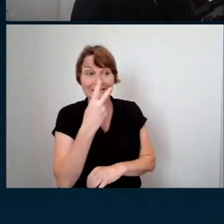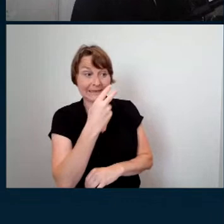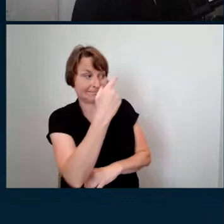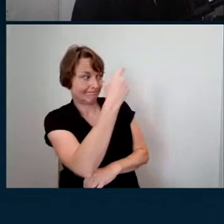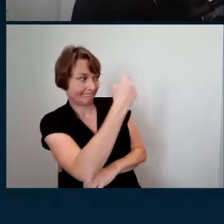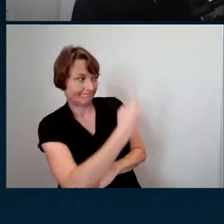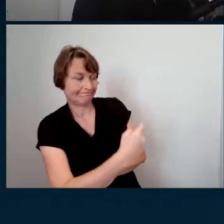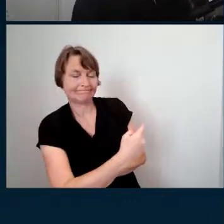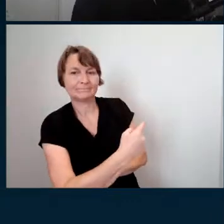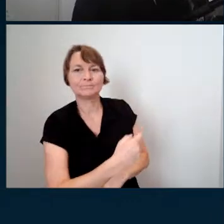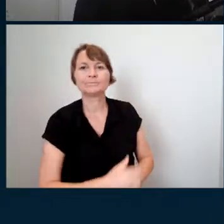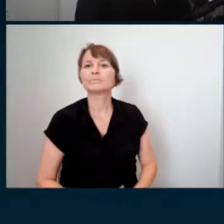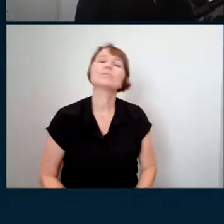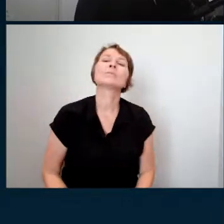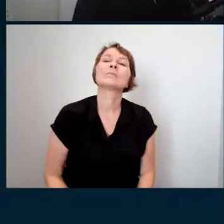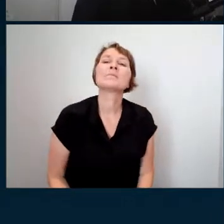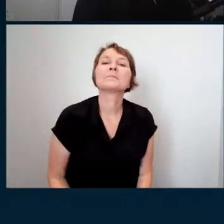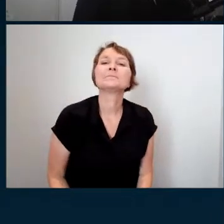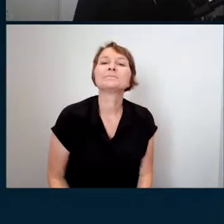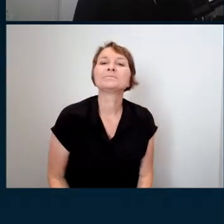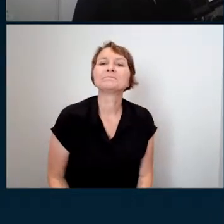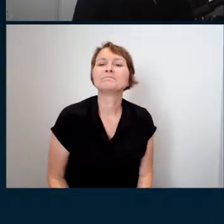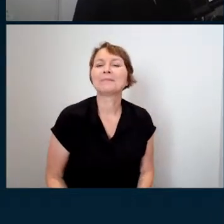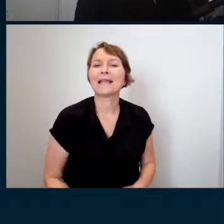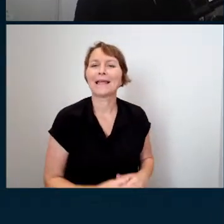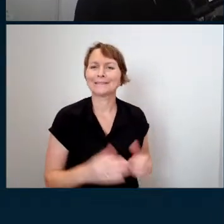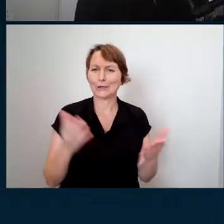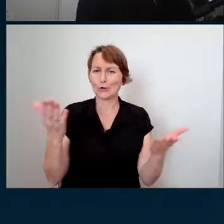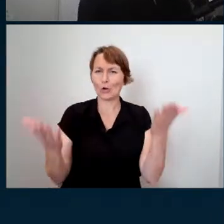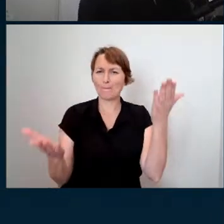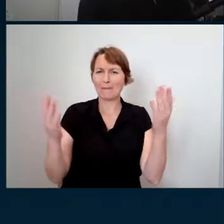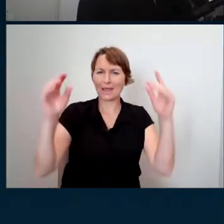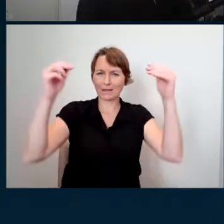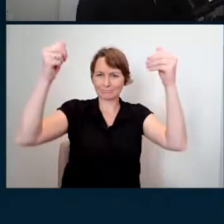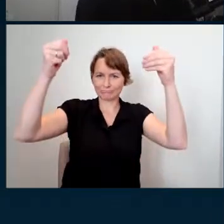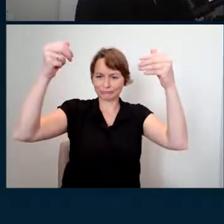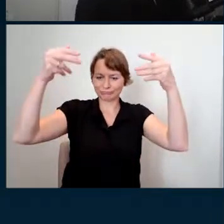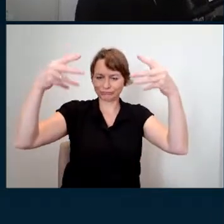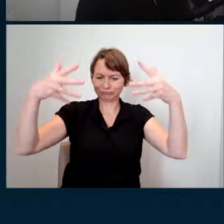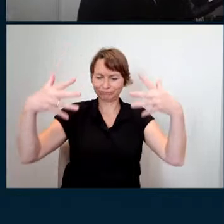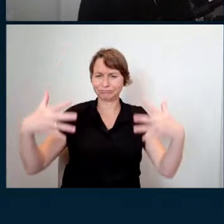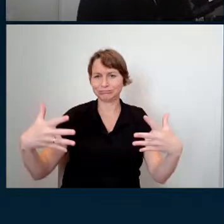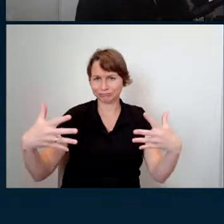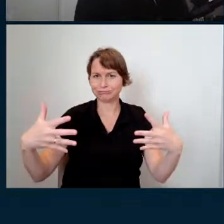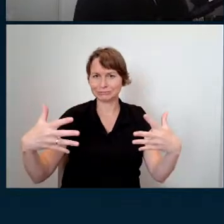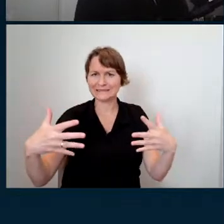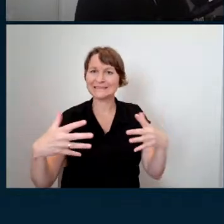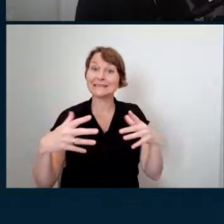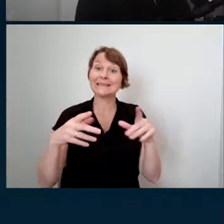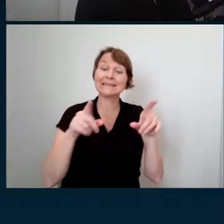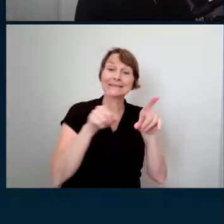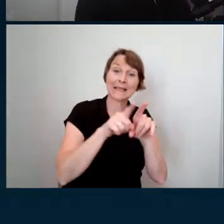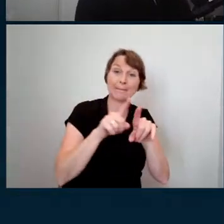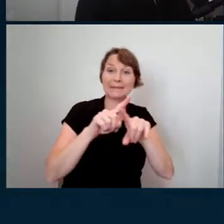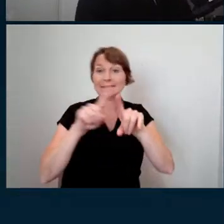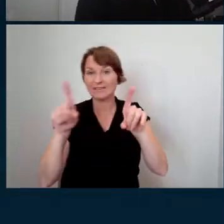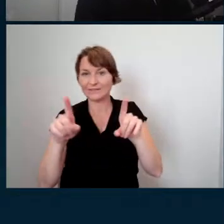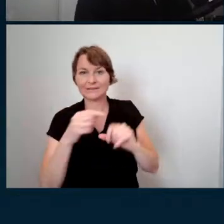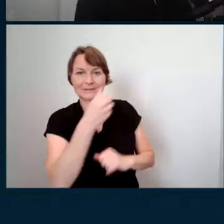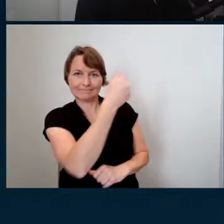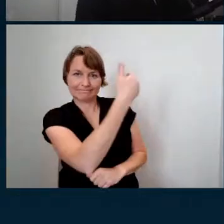And I made a quick little graph here where you can see some things that are different between an automation account and a function